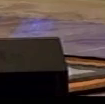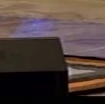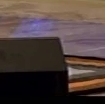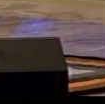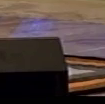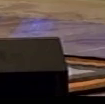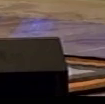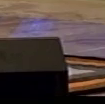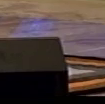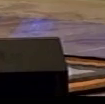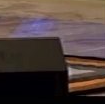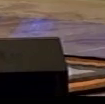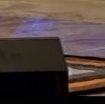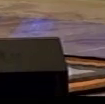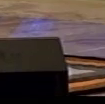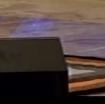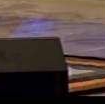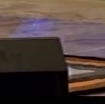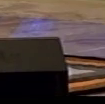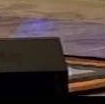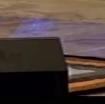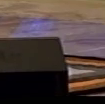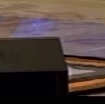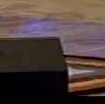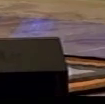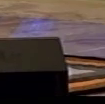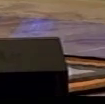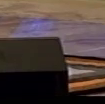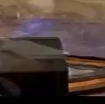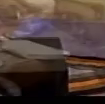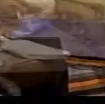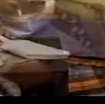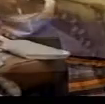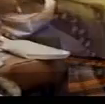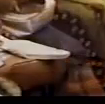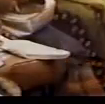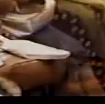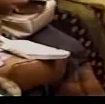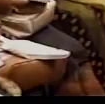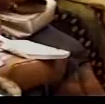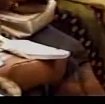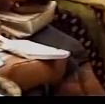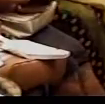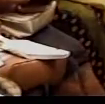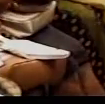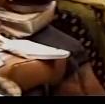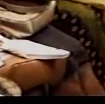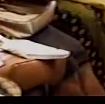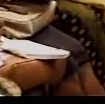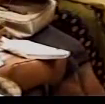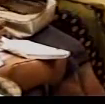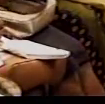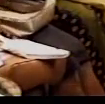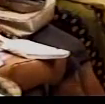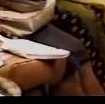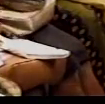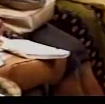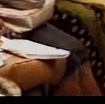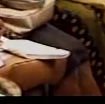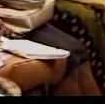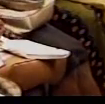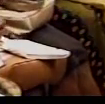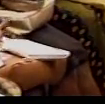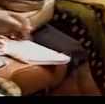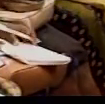saying, there was in a city a judge which feared not God, neither